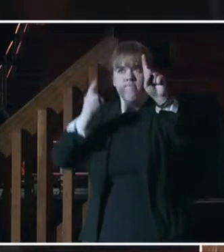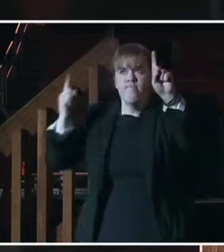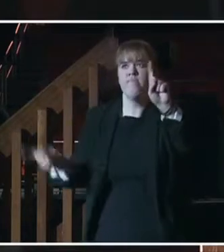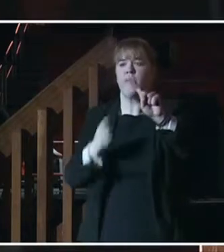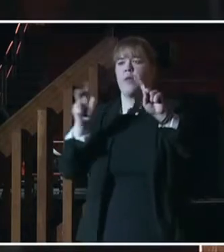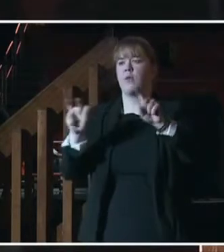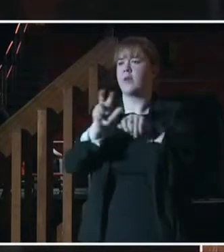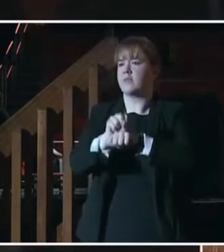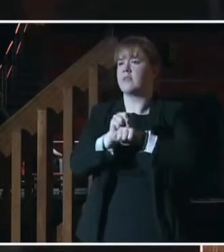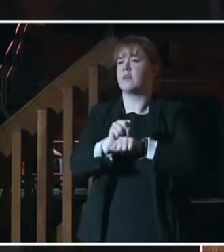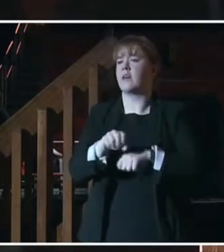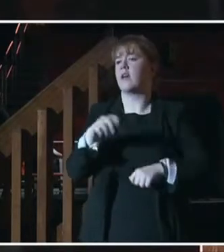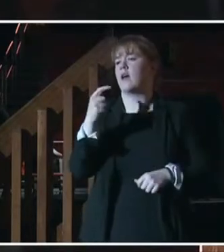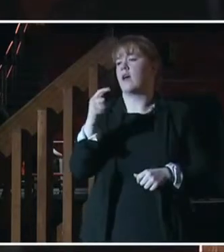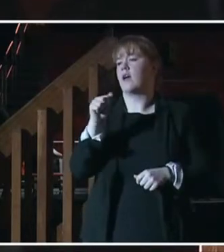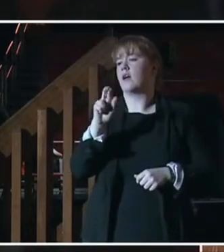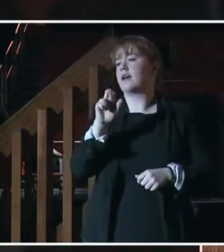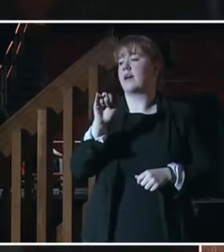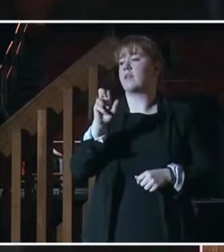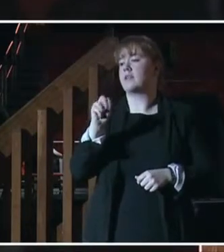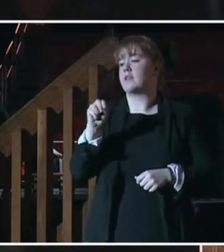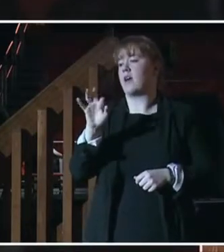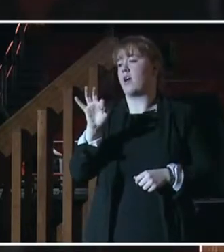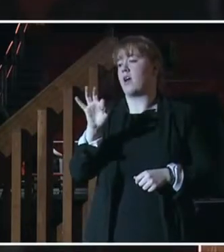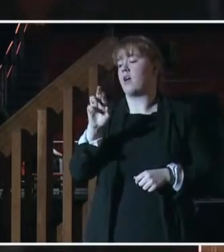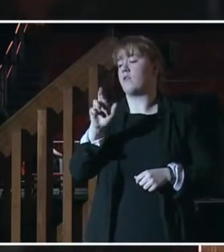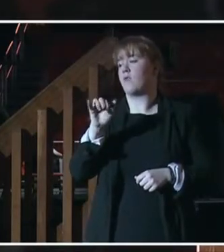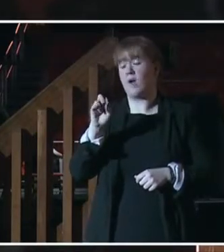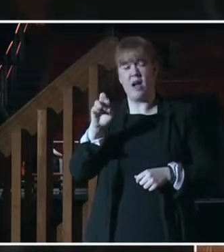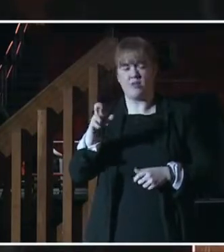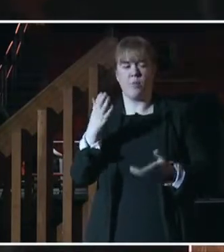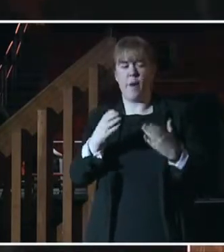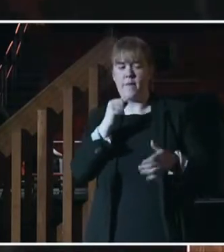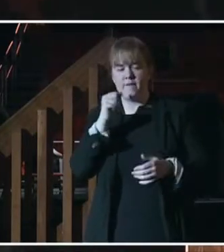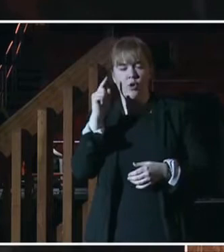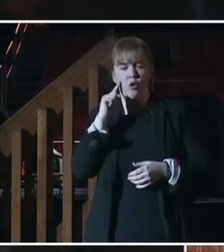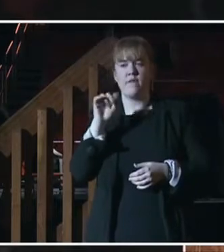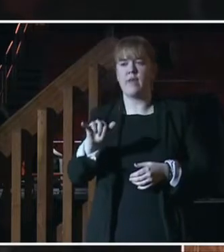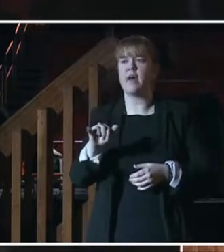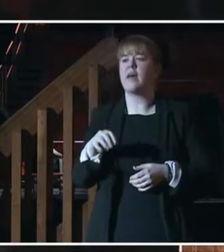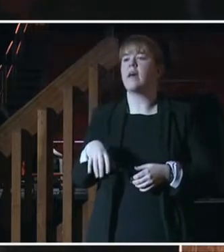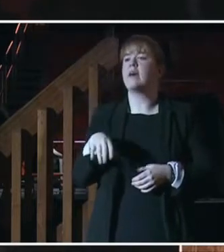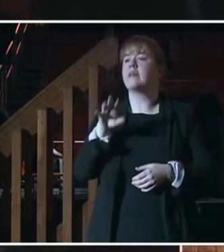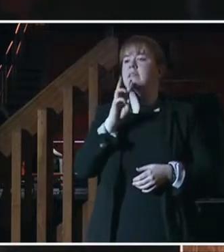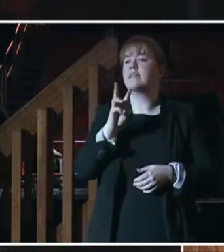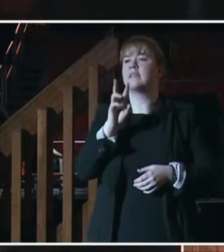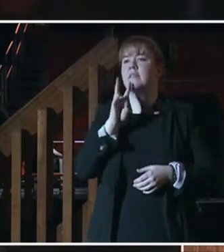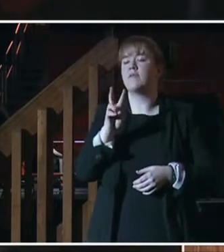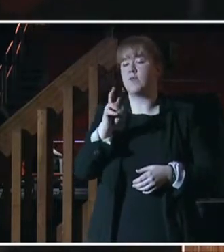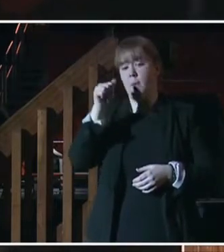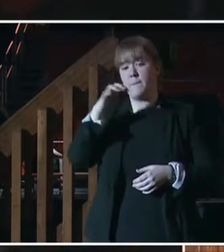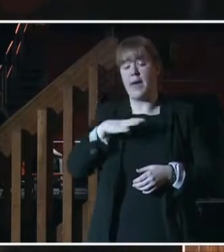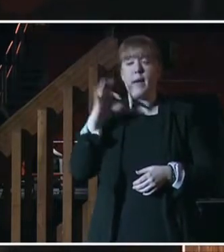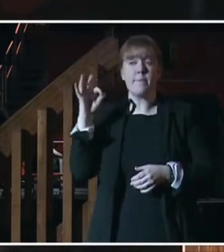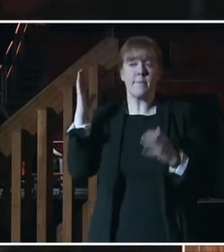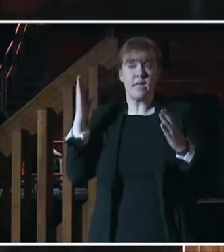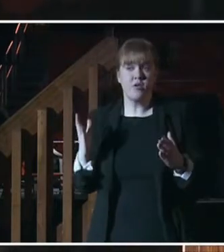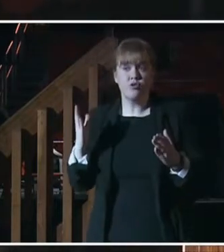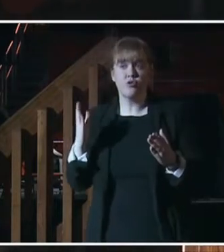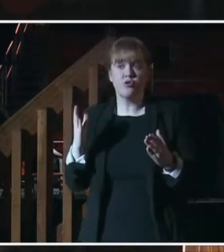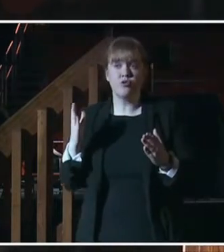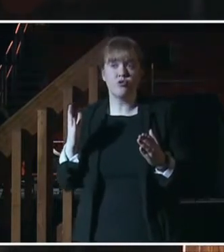What about Garrison Frazier? You probably haven't heard of Garrison Frazier. He was a 67-year-old man, a minister who was